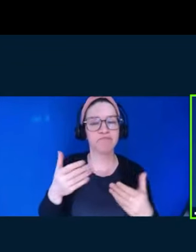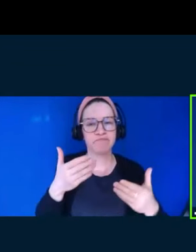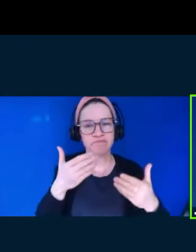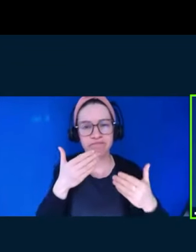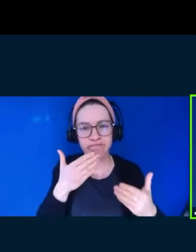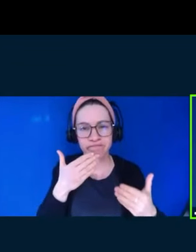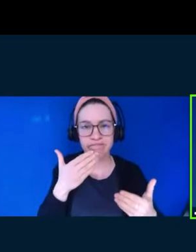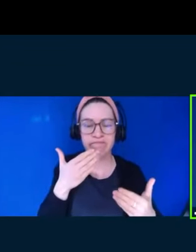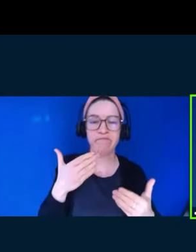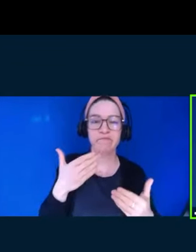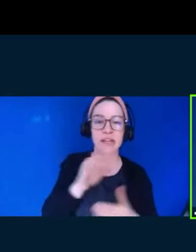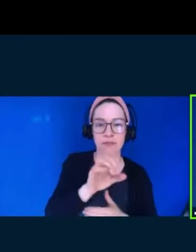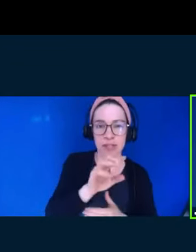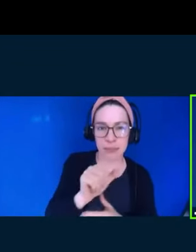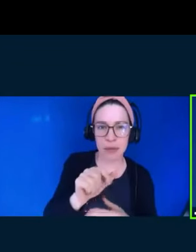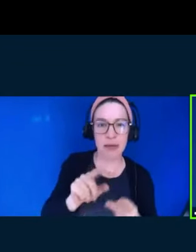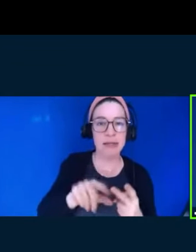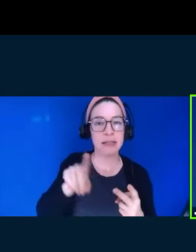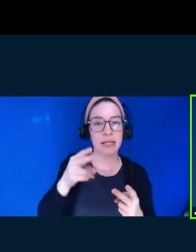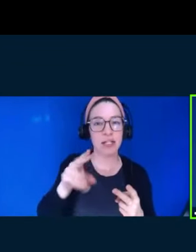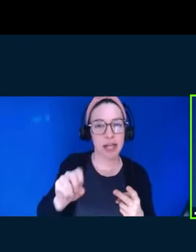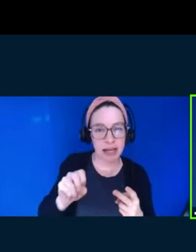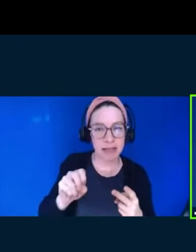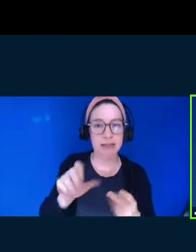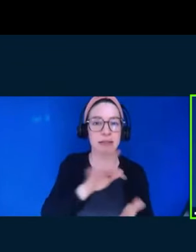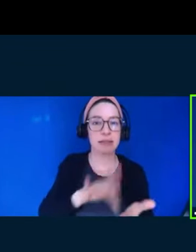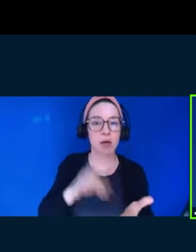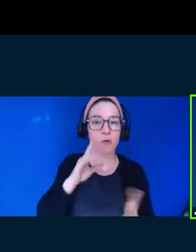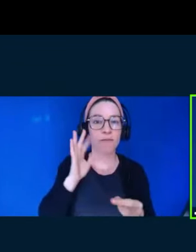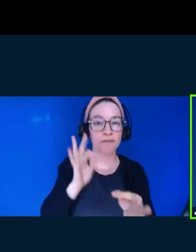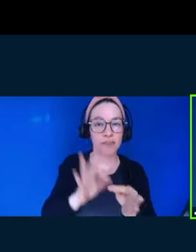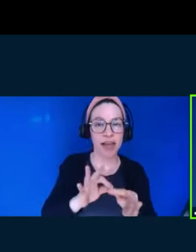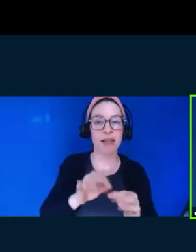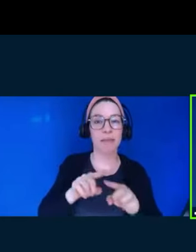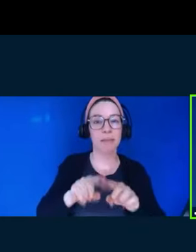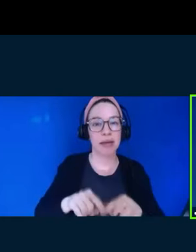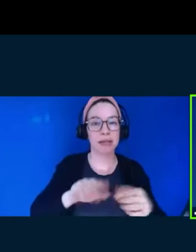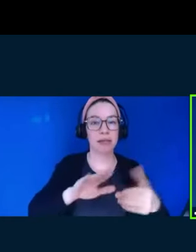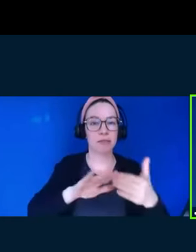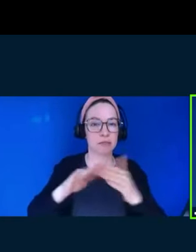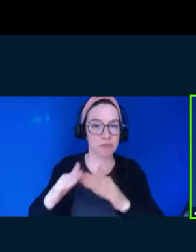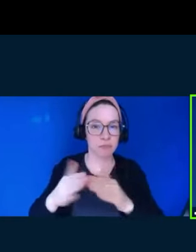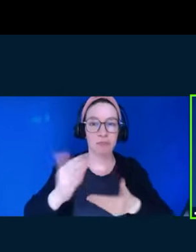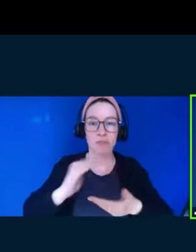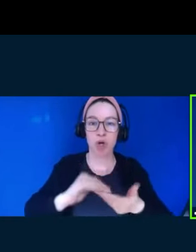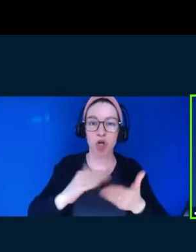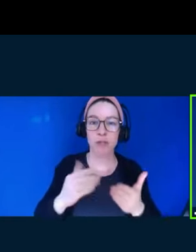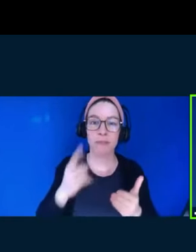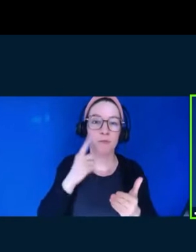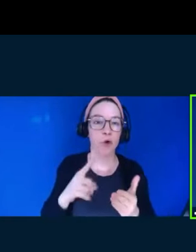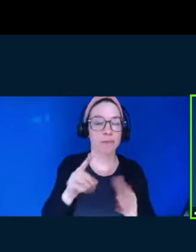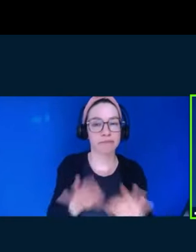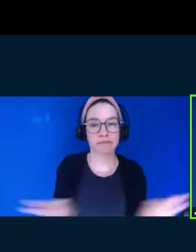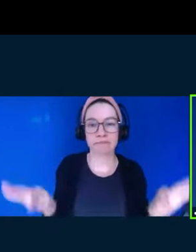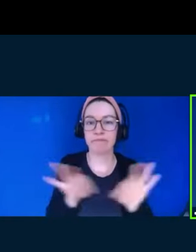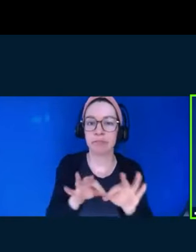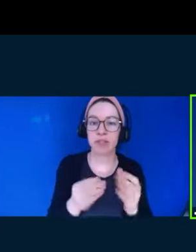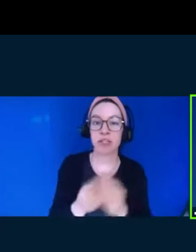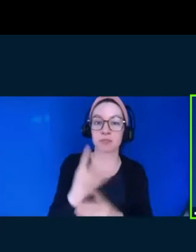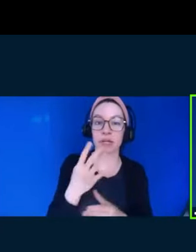FEMA and DHS Center for Faith-Based and Neighborhood Partnerships for organizing this crucial spring religious observance safety